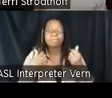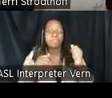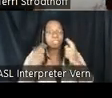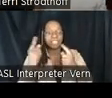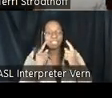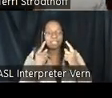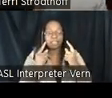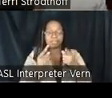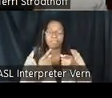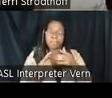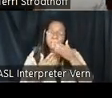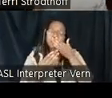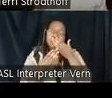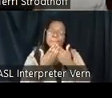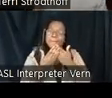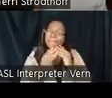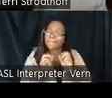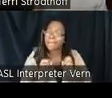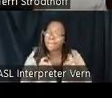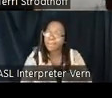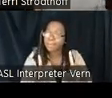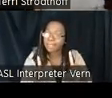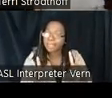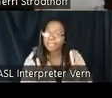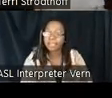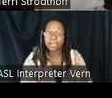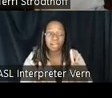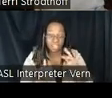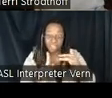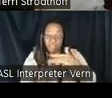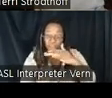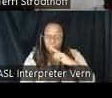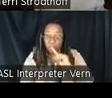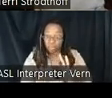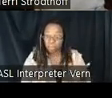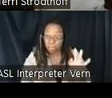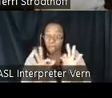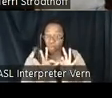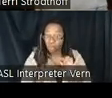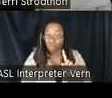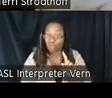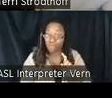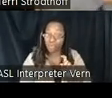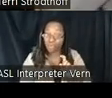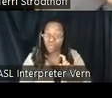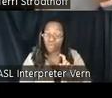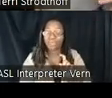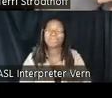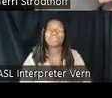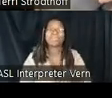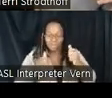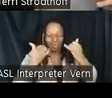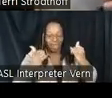vantage point for trying to understand, does it matter? Does it matter where I land? And so we've unpacked